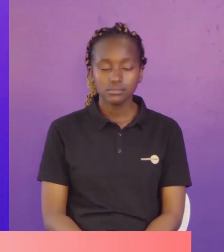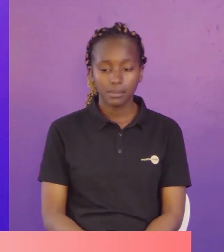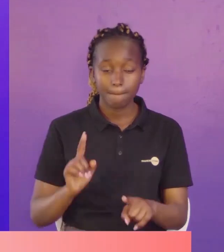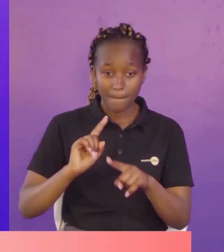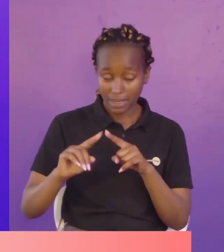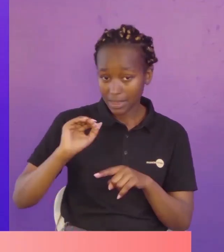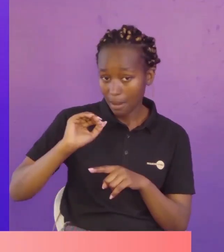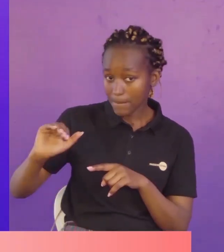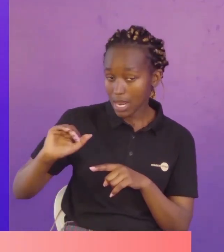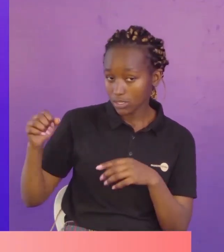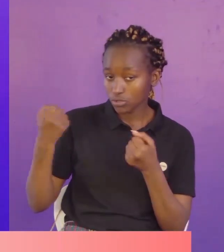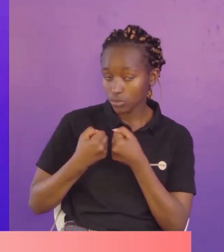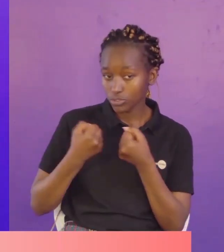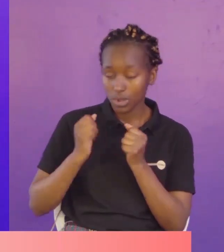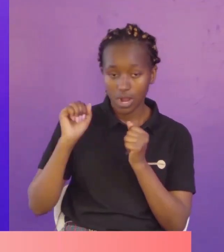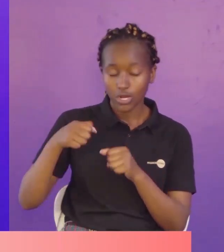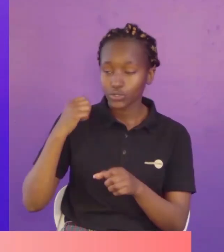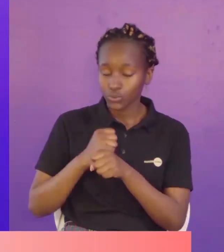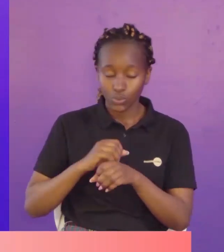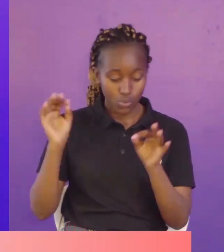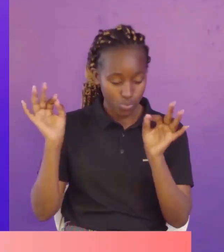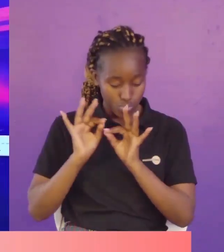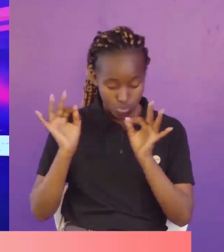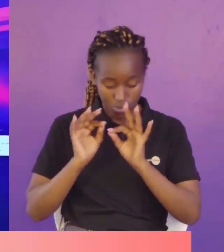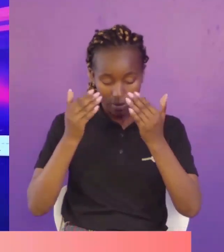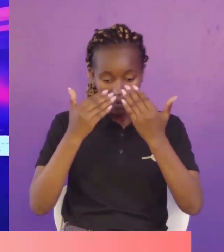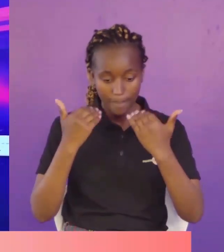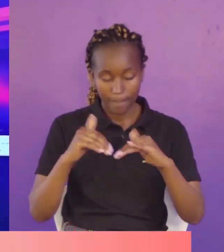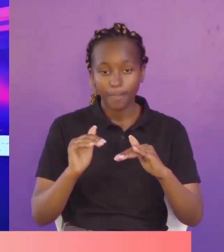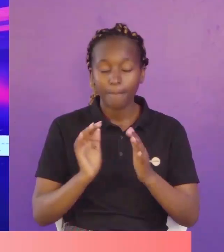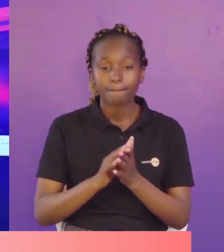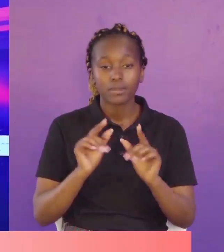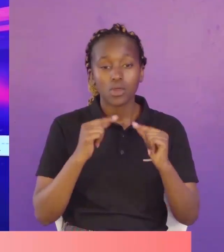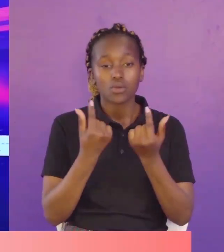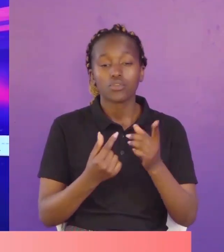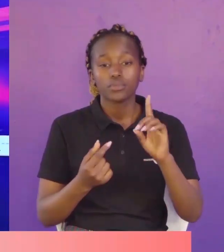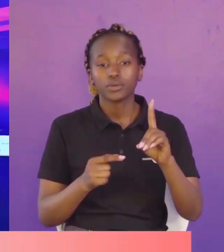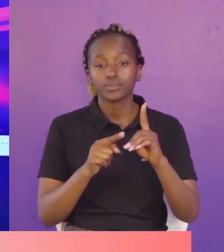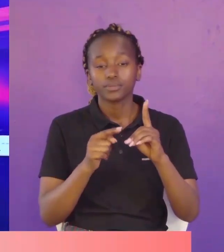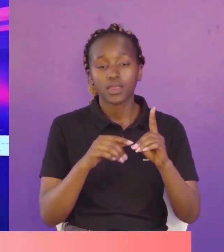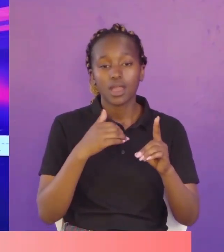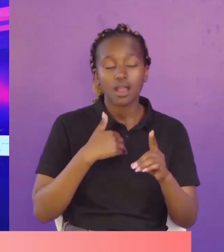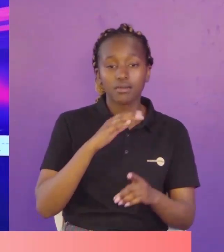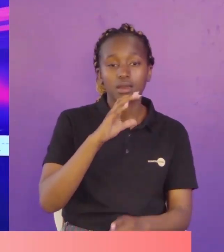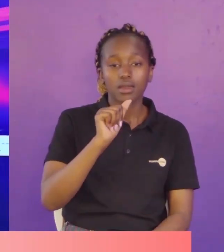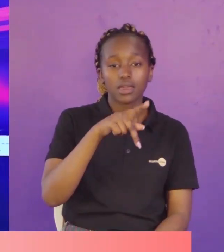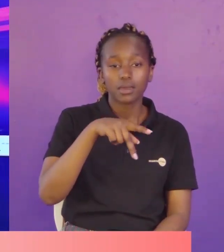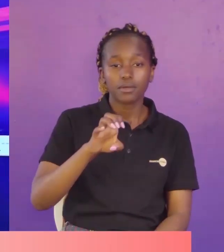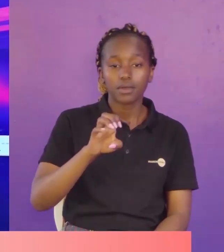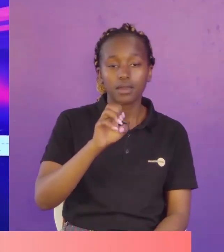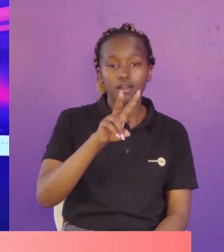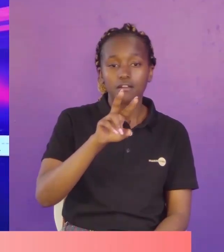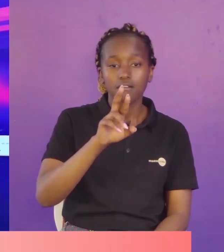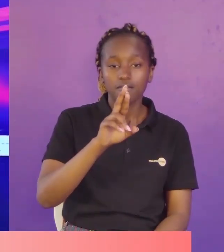can do wonders. Okay. Going to Group D, we have Cape Verde. They have 16 points. We